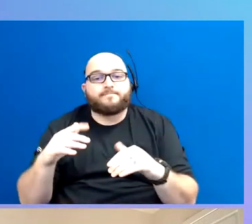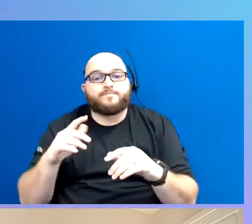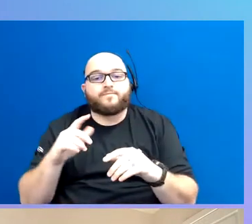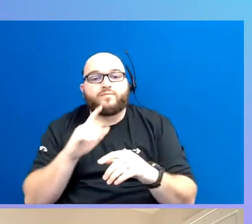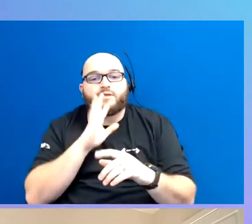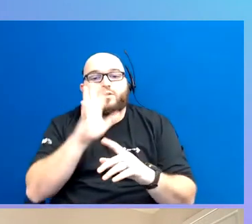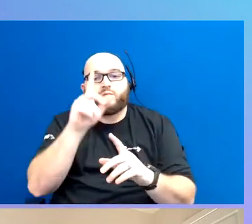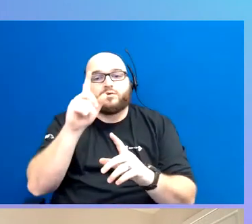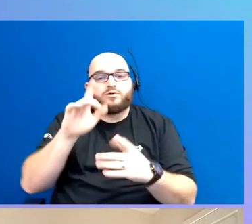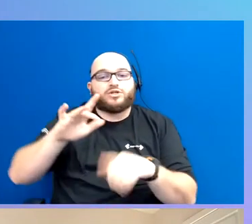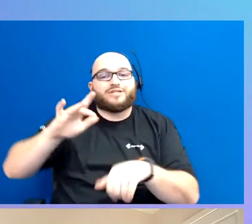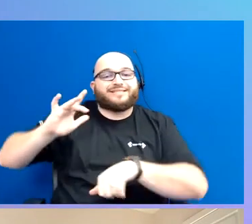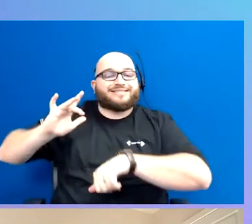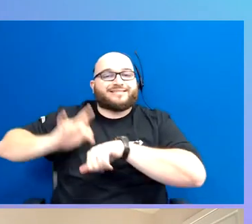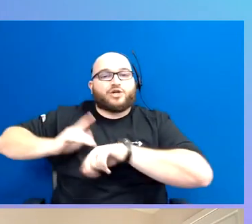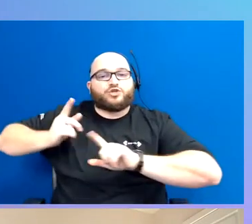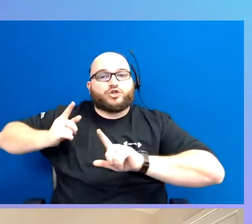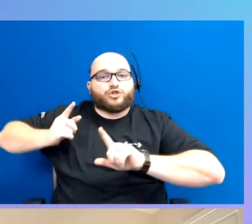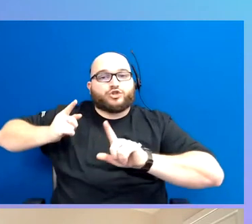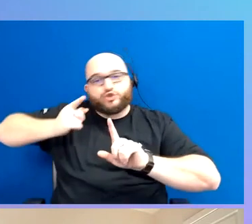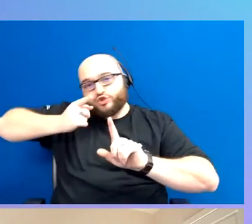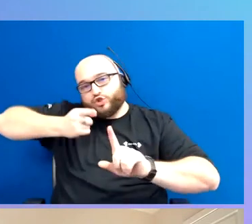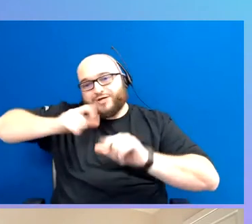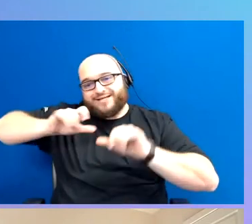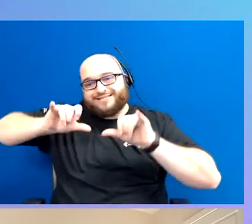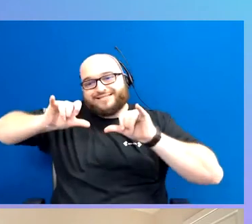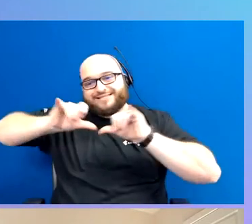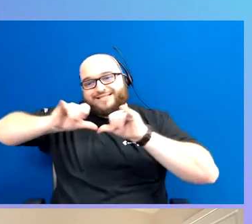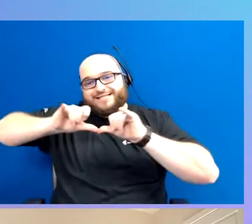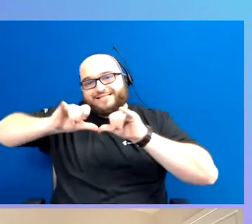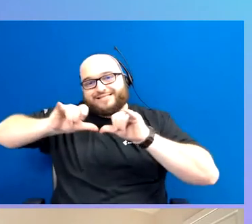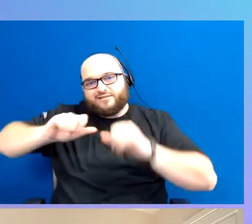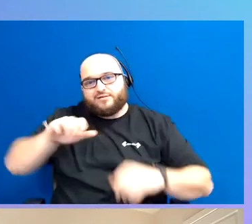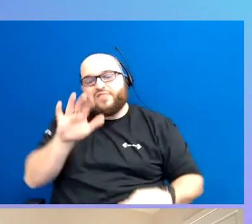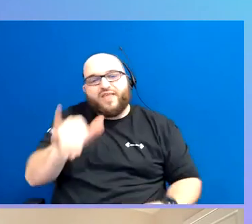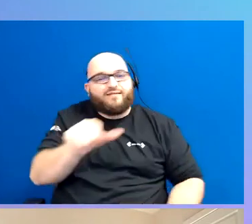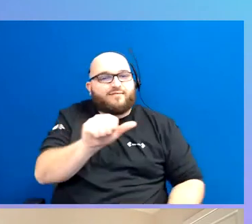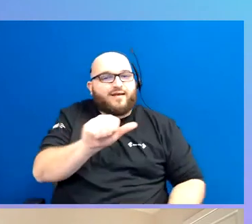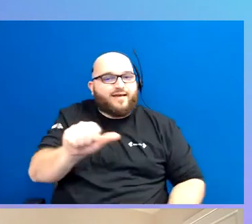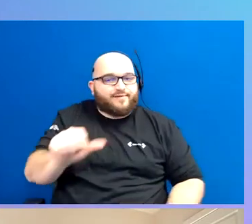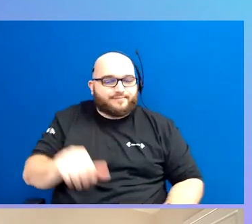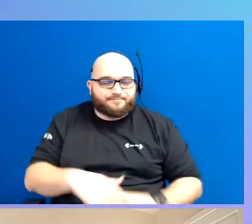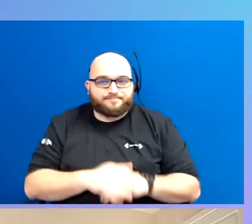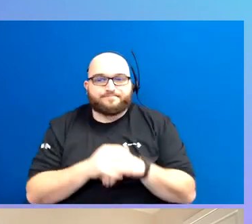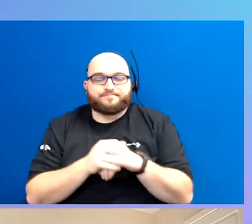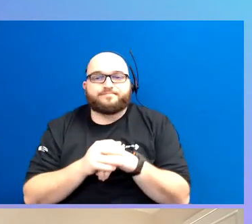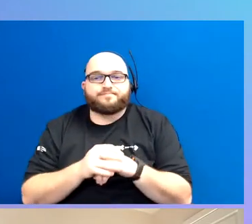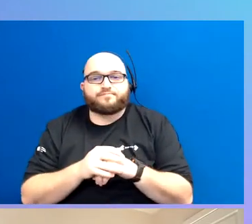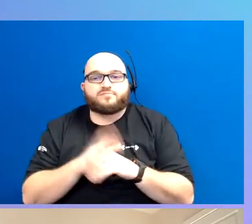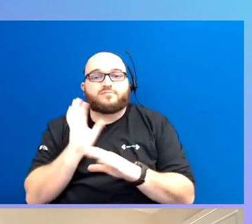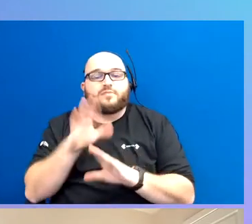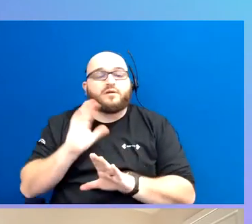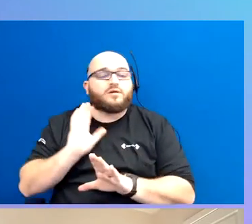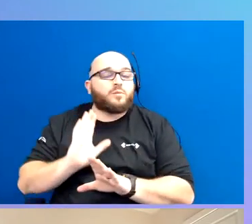to touch target size minimum double A. You know, before starting this,